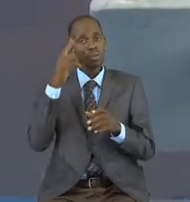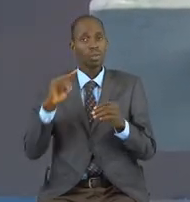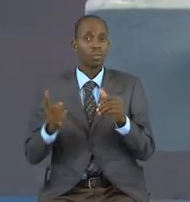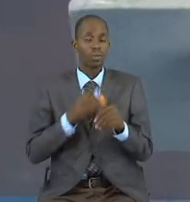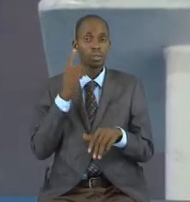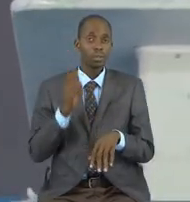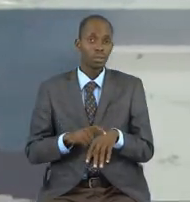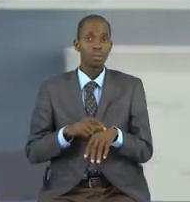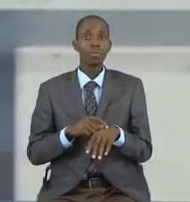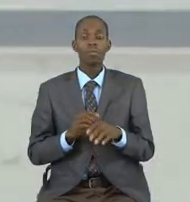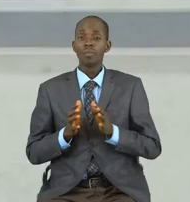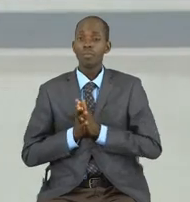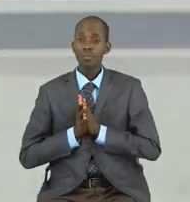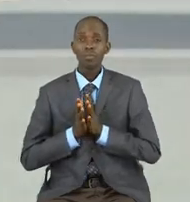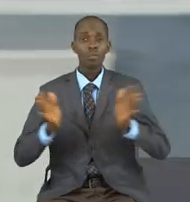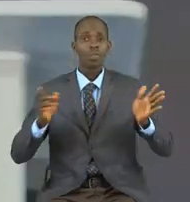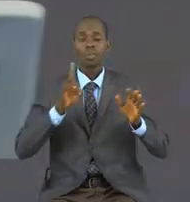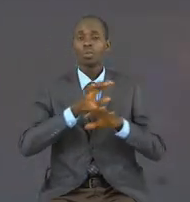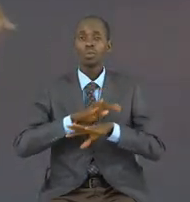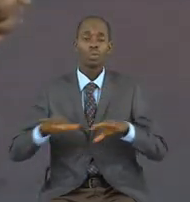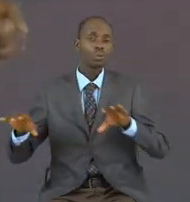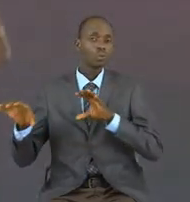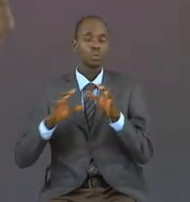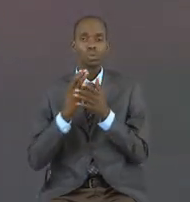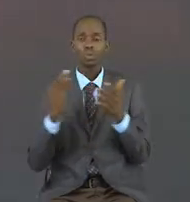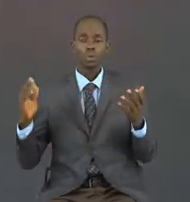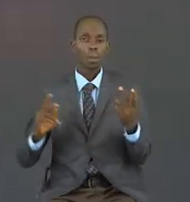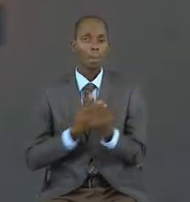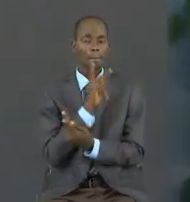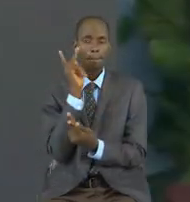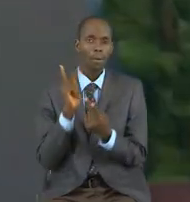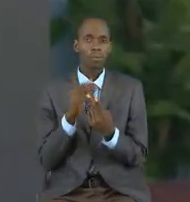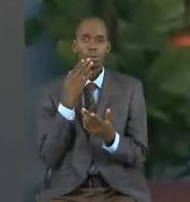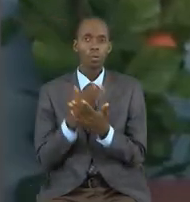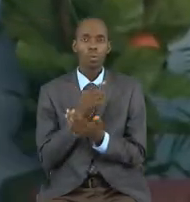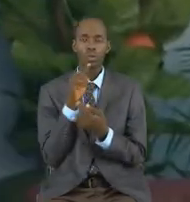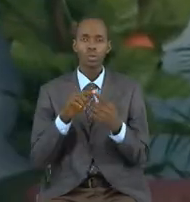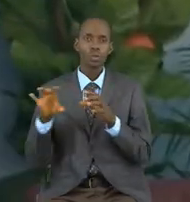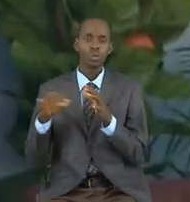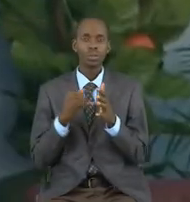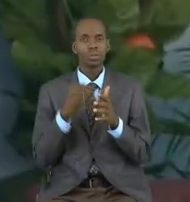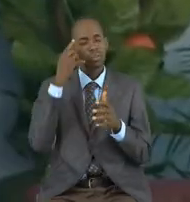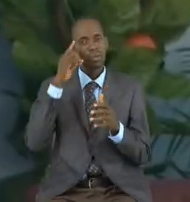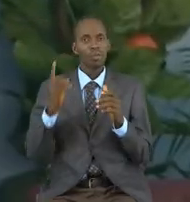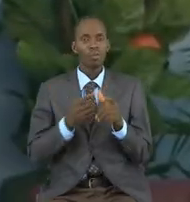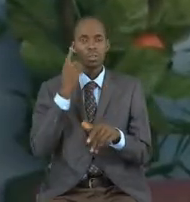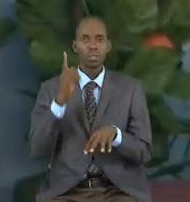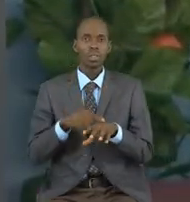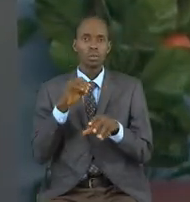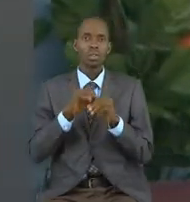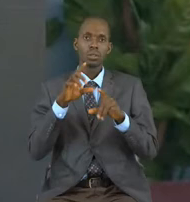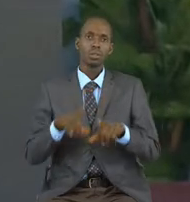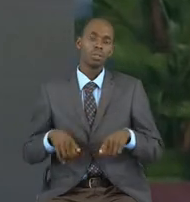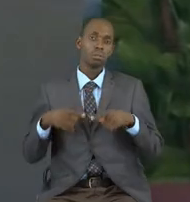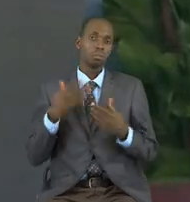you don't do something perfectly well when you are doing it for the first time in your life. Maybe